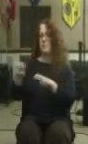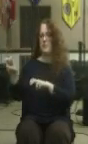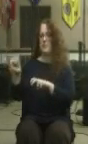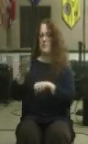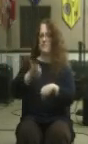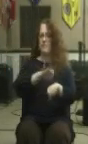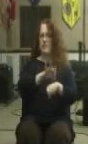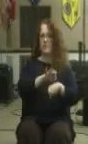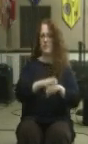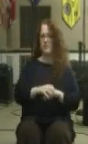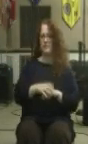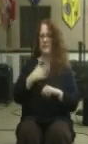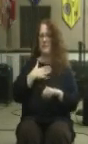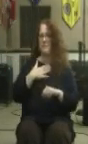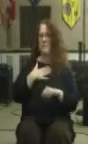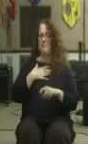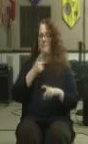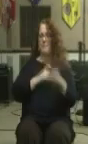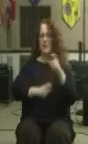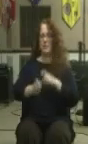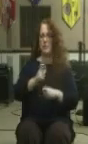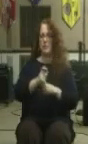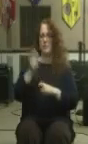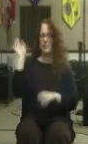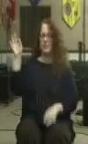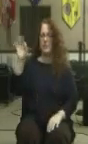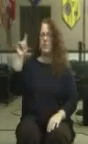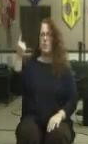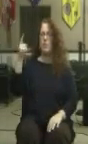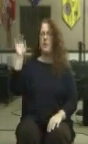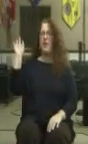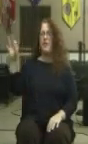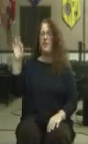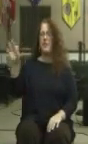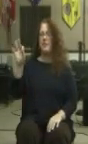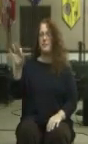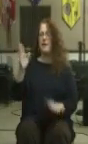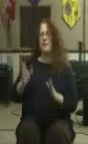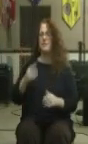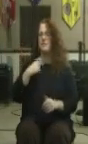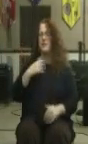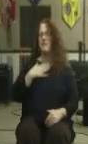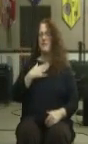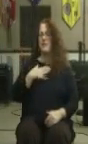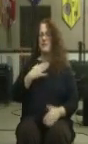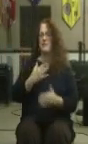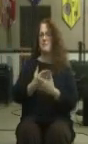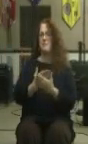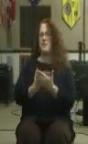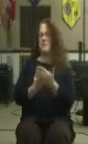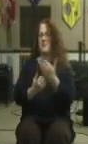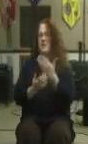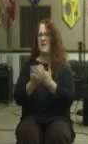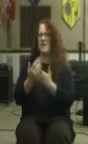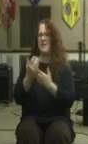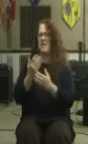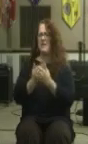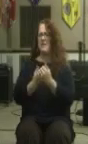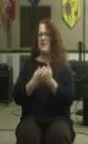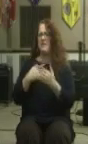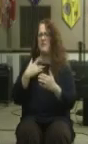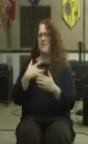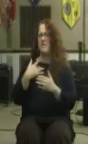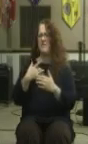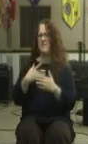field. And it is my turn to preach. And one of the pastors said, I have my hands burning,